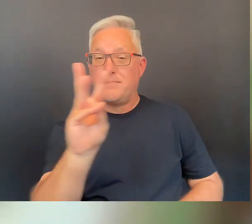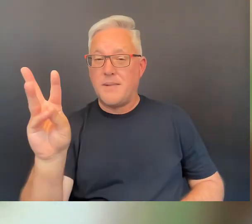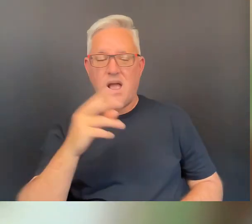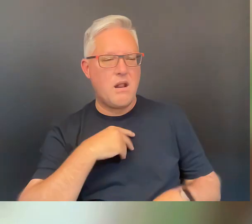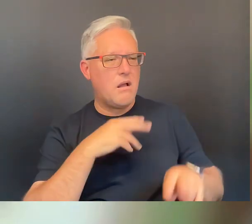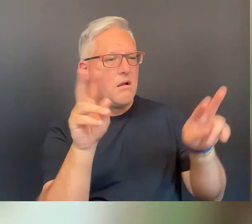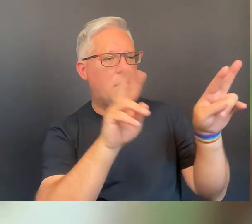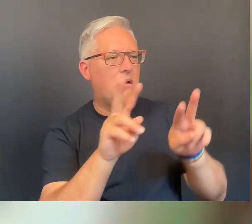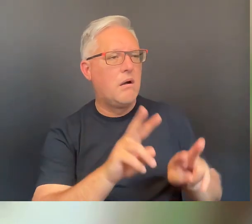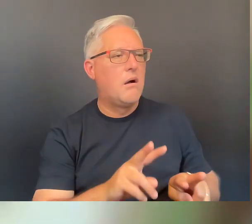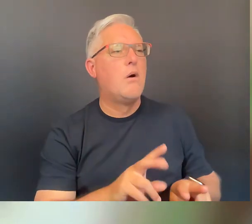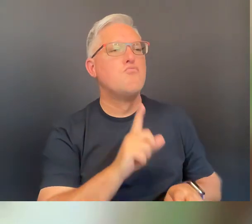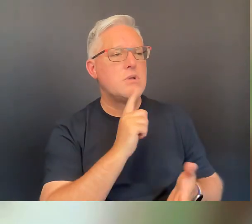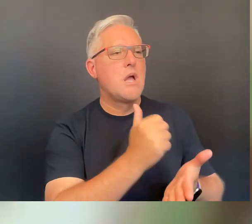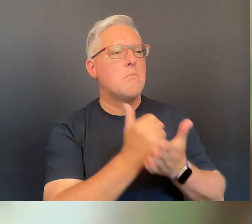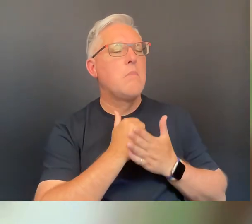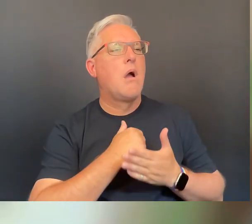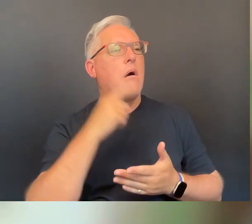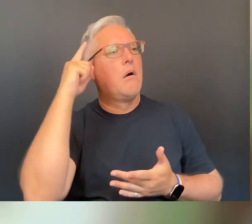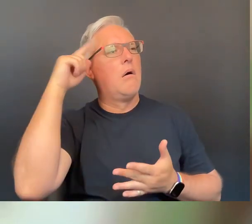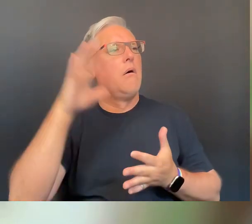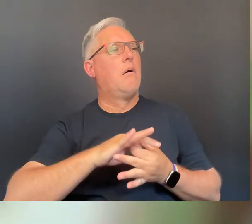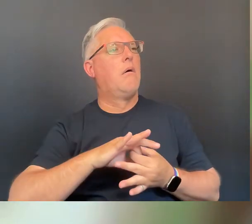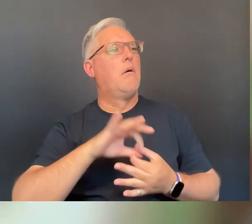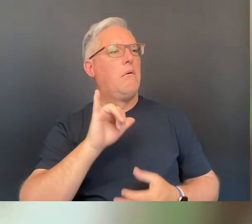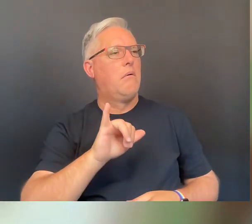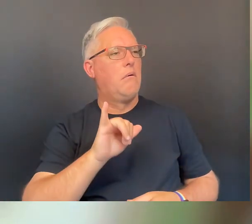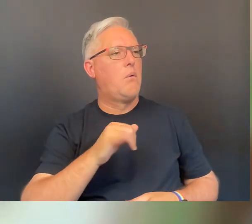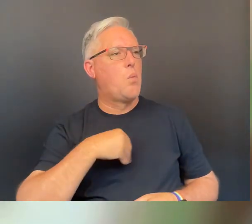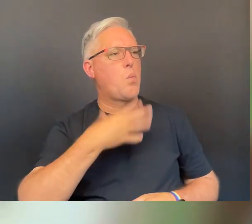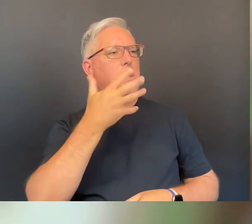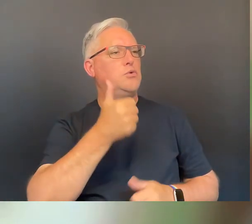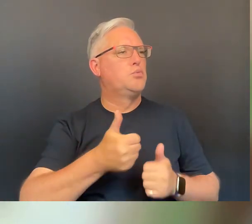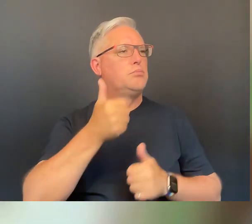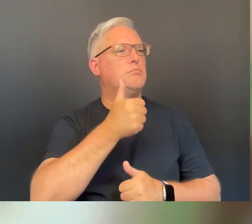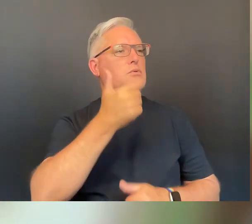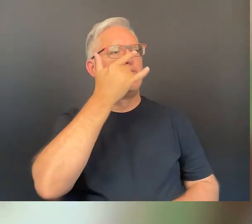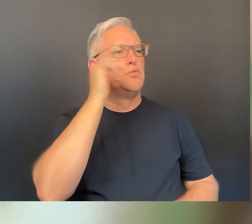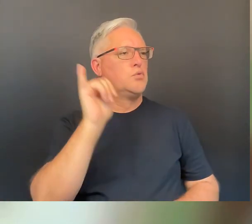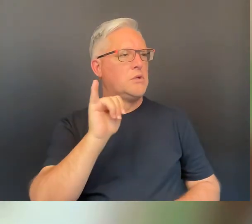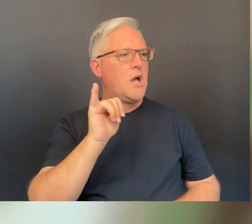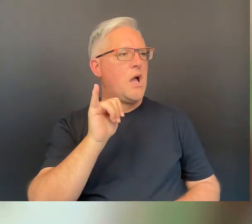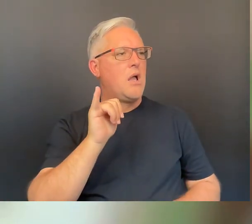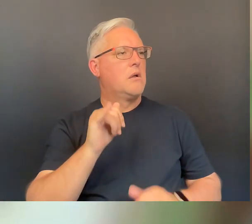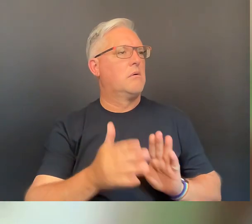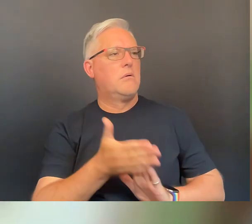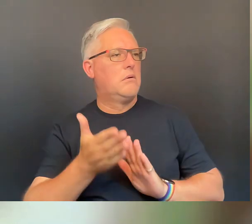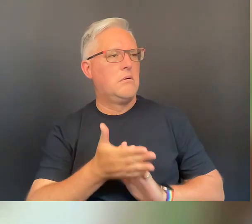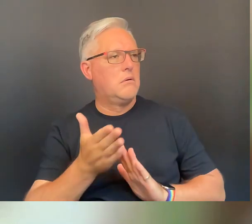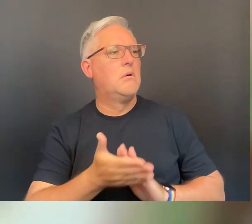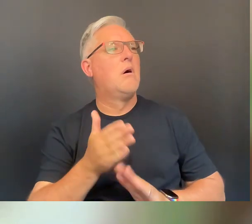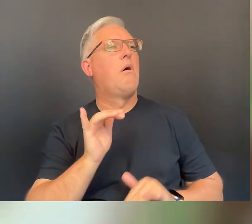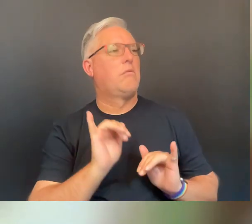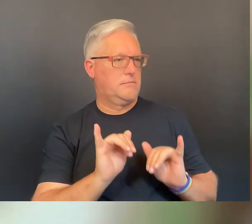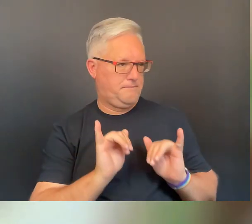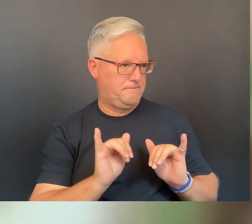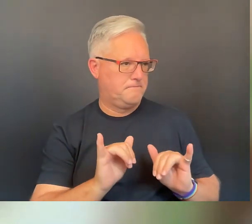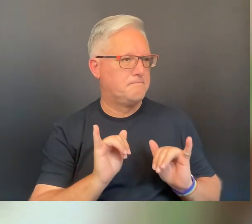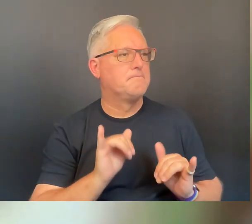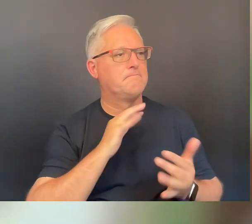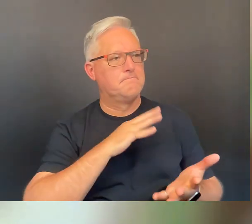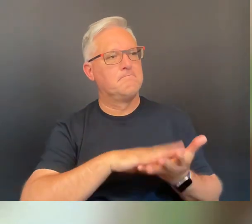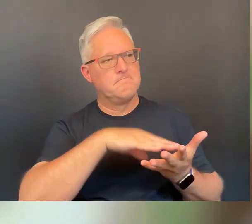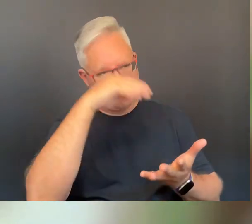handle on things and understand how white supremacy functions. And